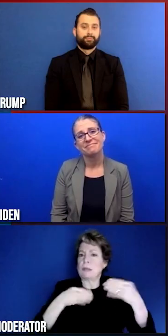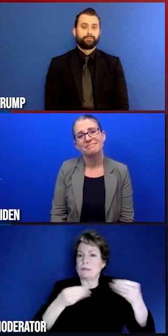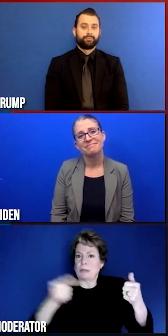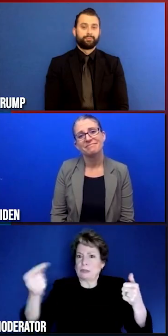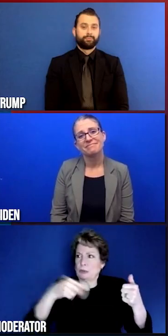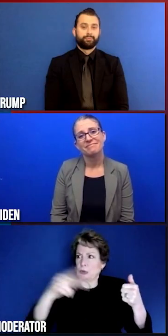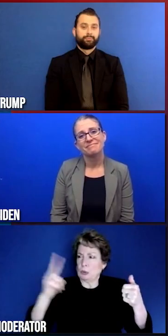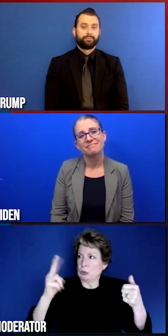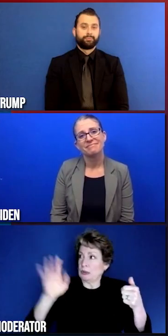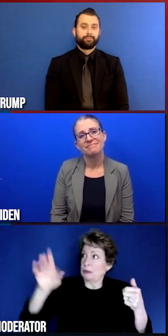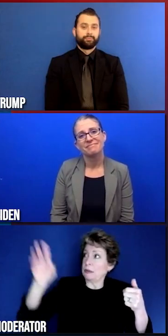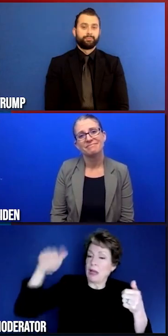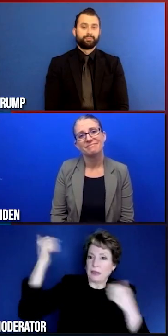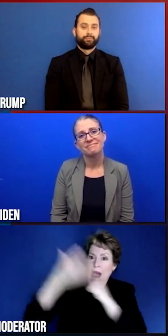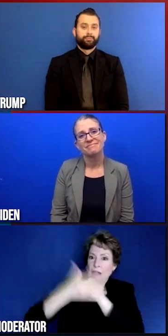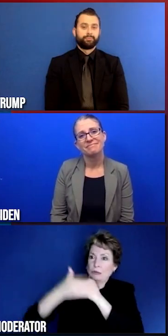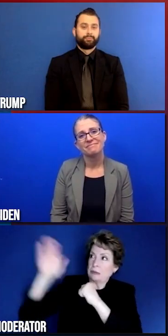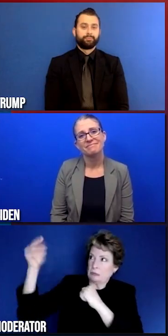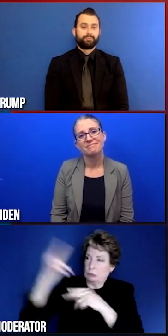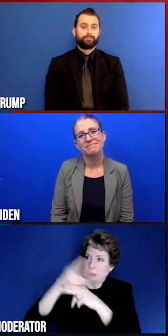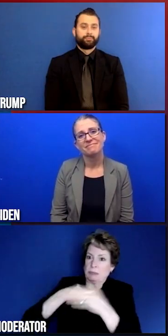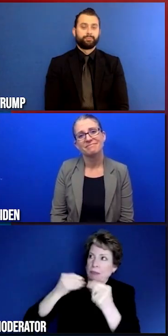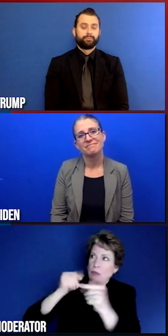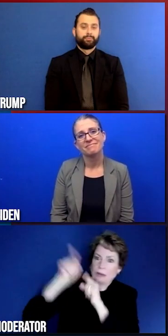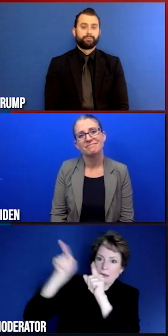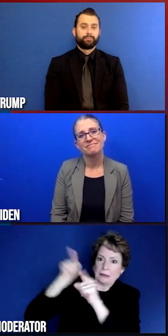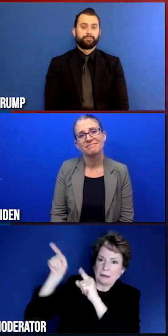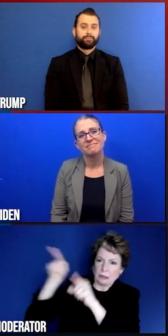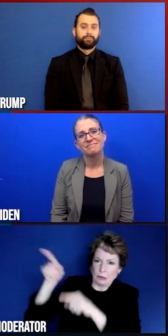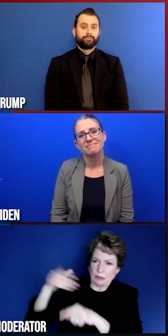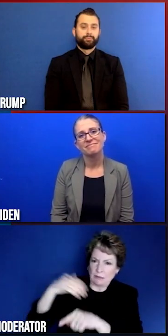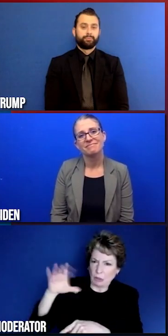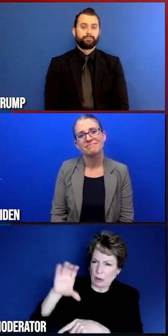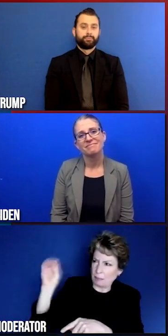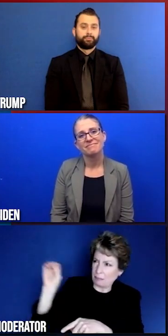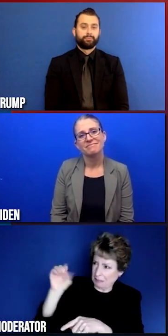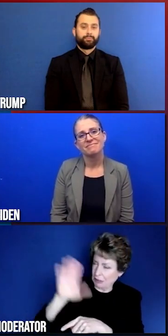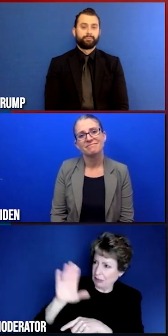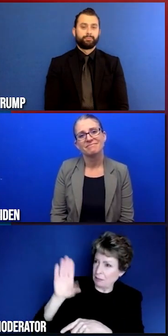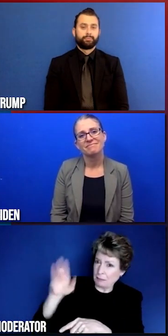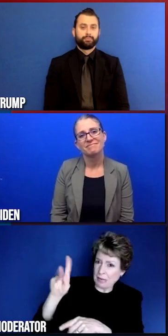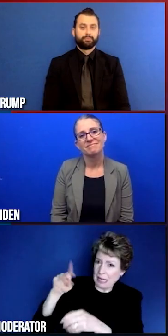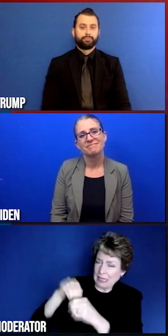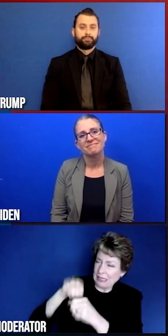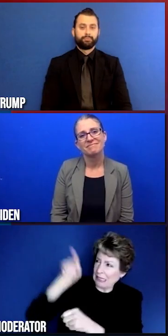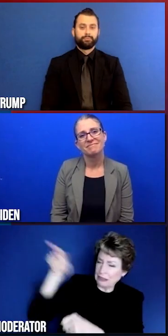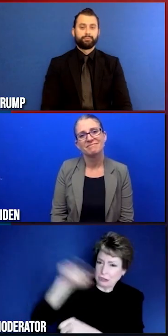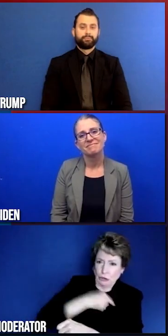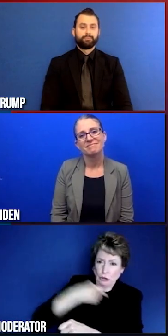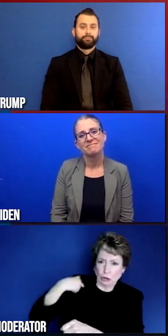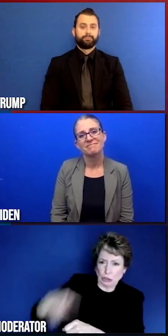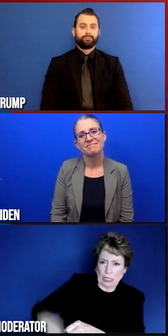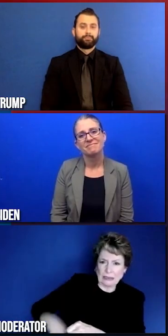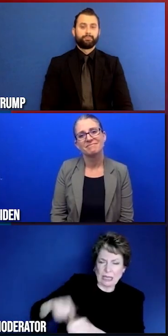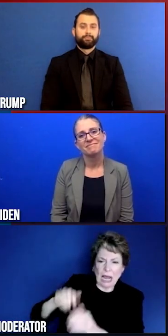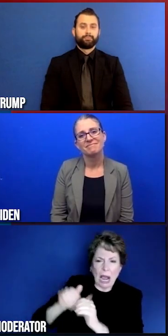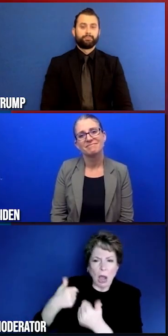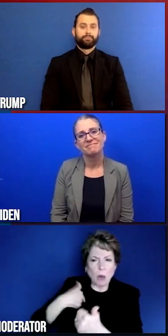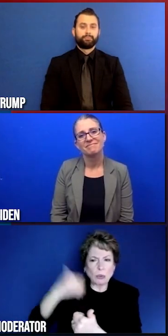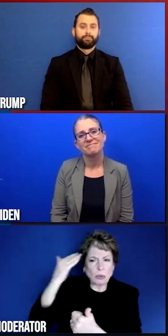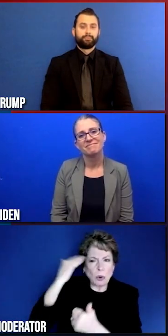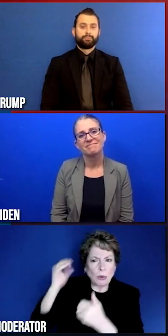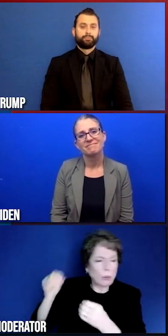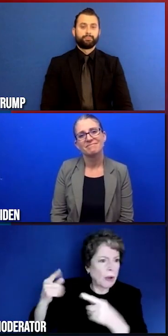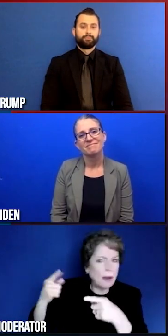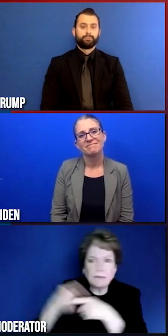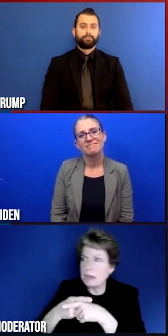has a bank account in China. So how can voters know that you don't have any foreign conflicts of interest? I have many bank accounts, and they're all listed, and